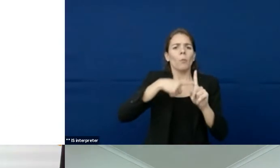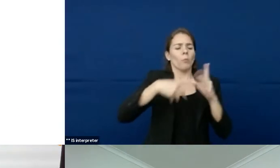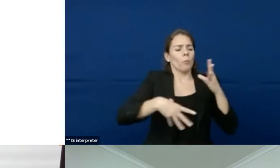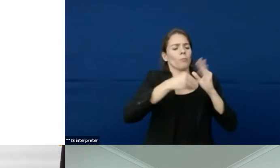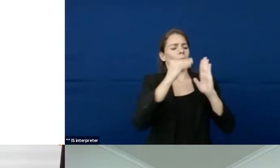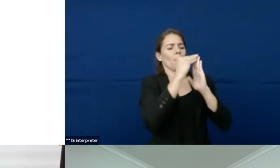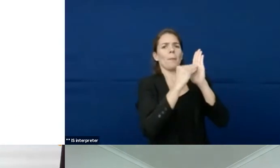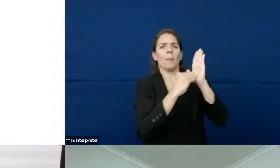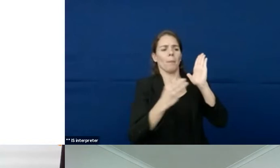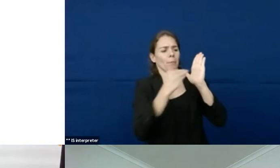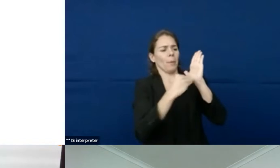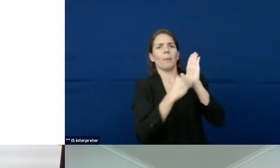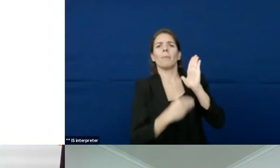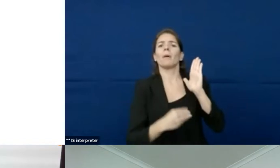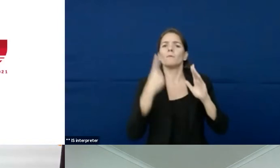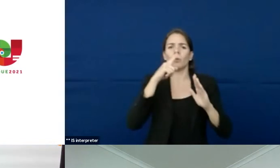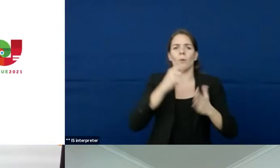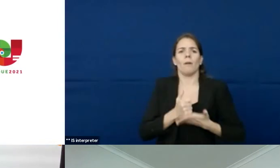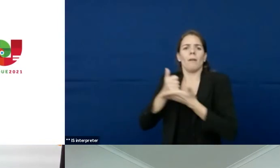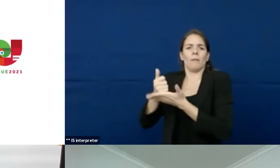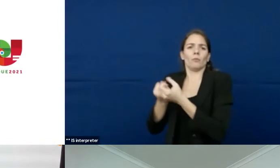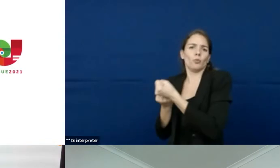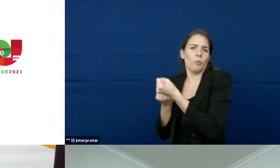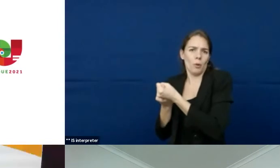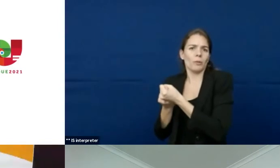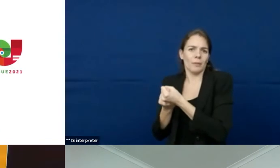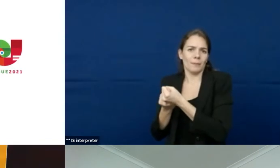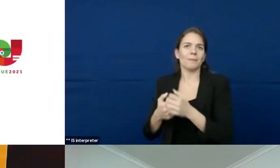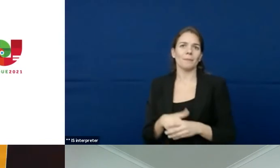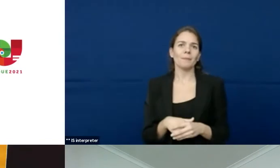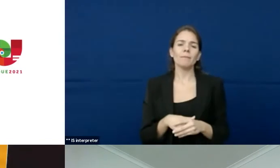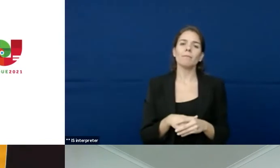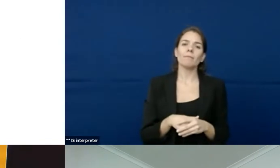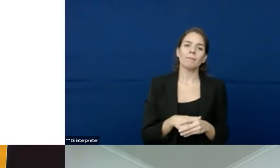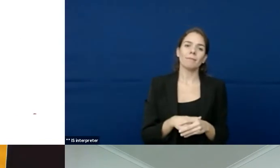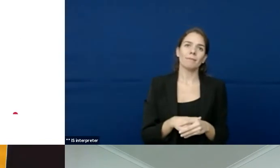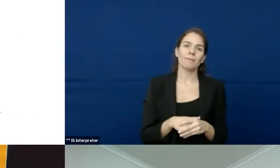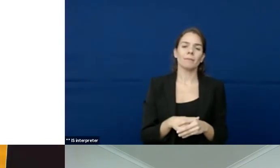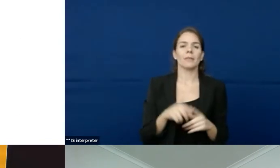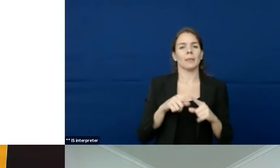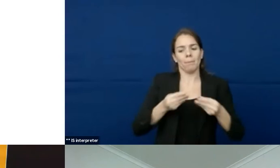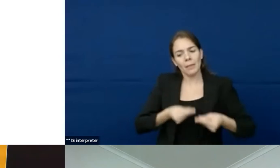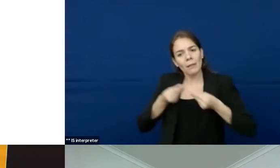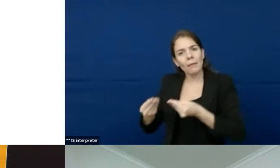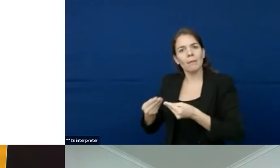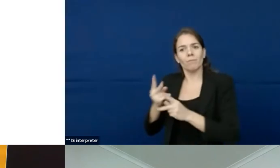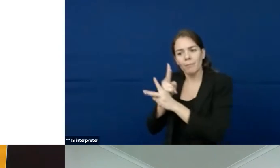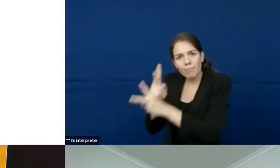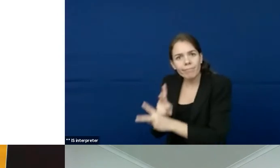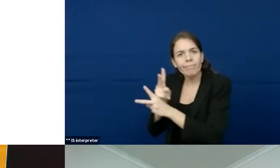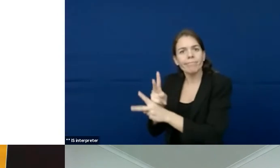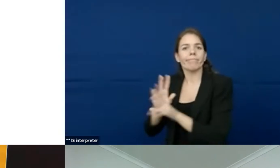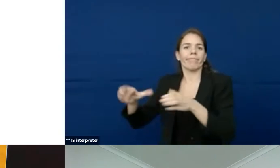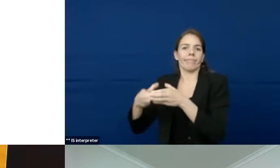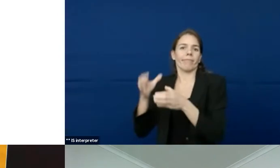staffing, appropriately trained staff, and appropriately resourced staff